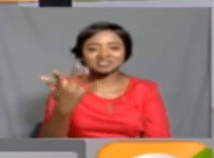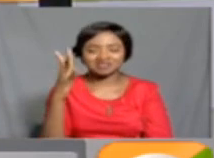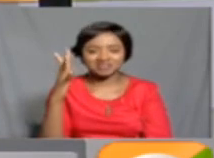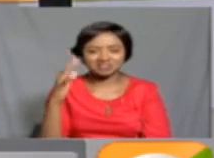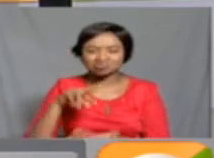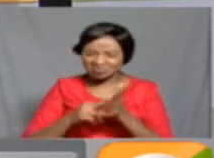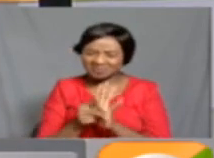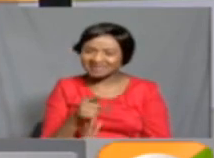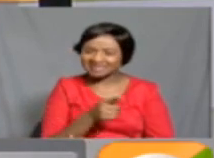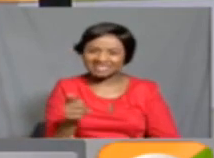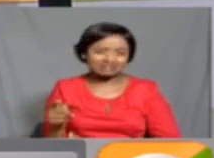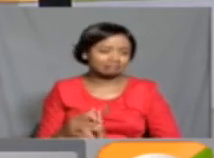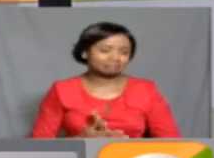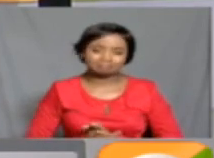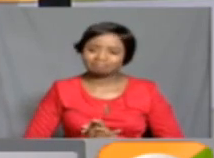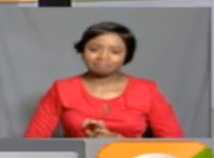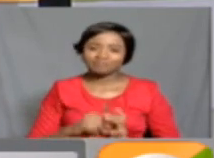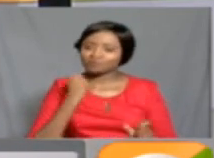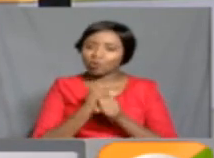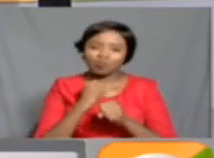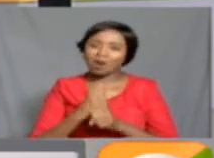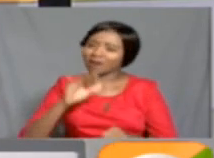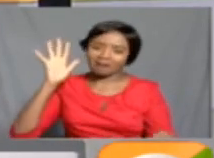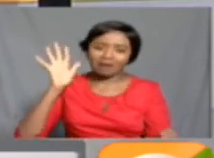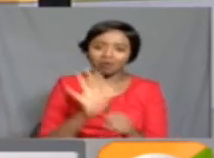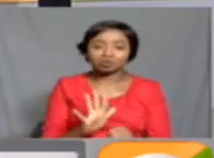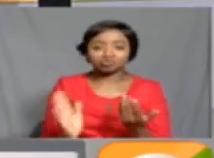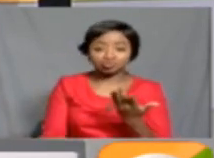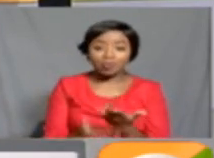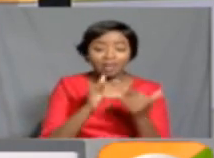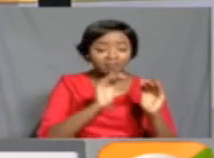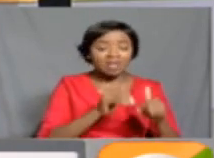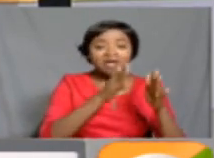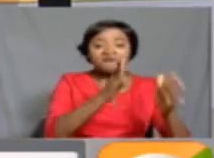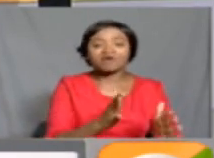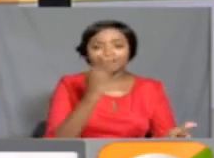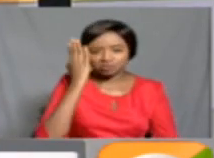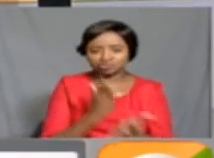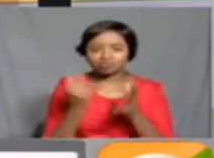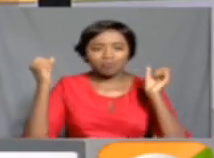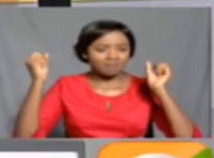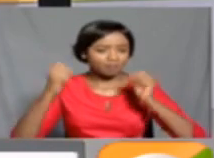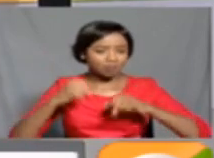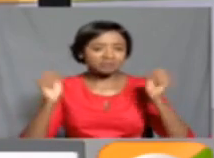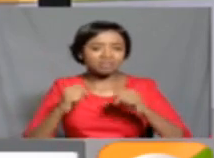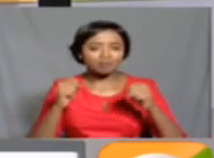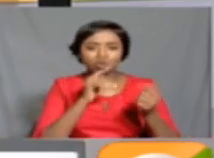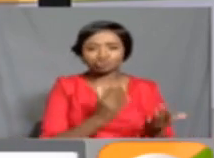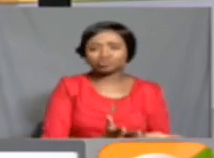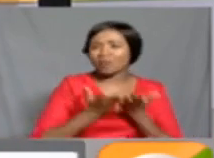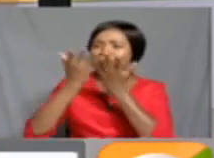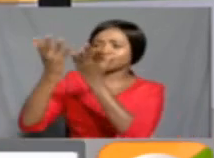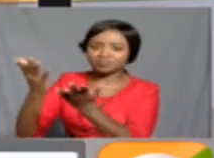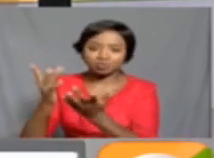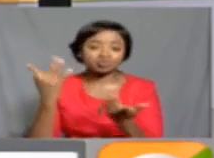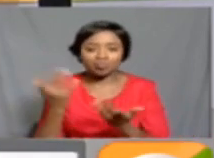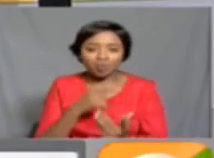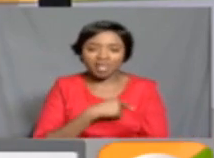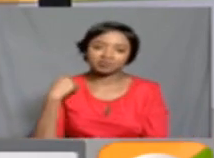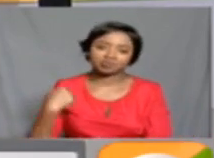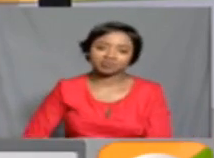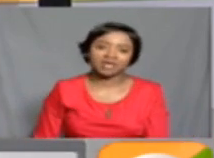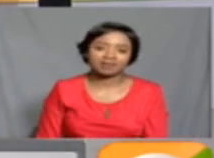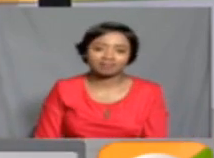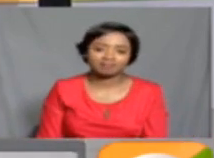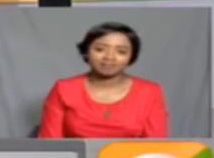that is already taking place in there to make sure that farmers are then able to export to China.